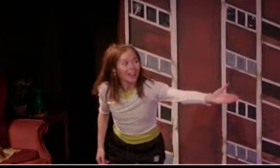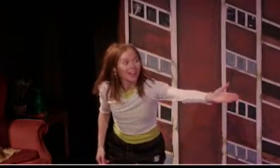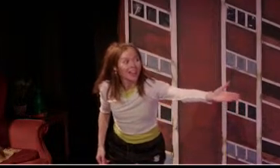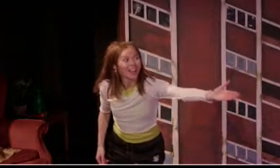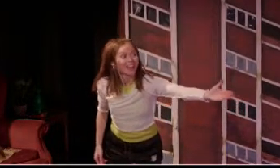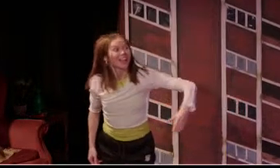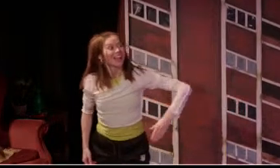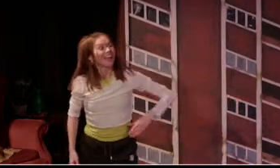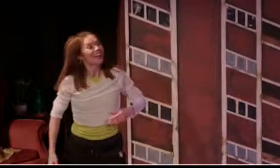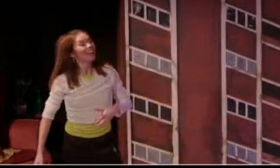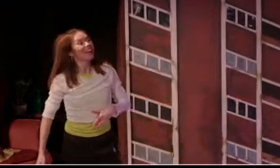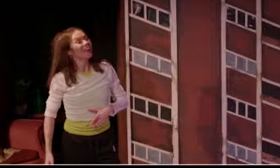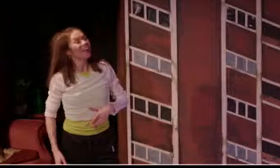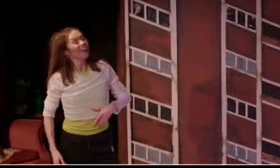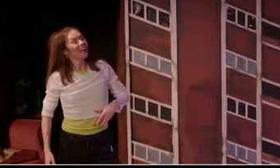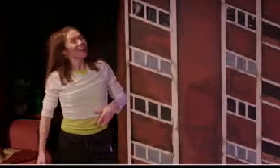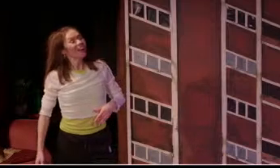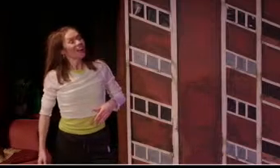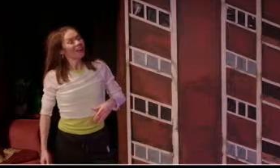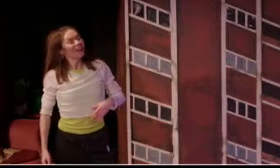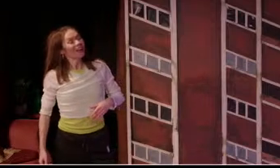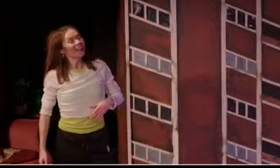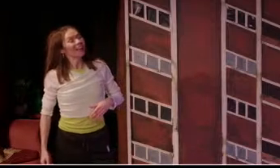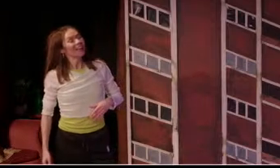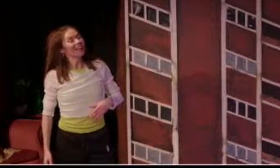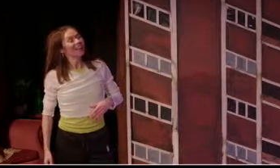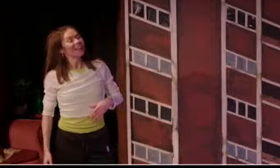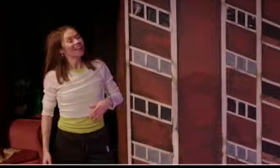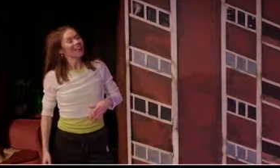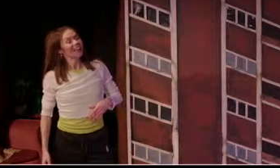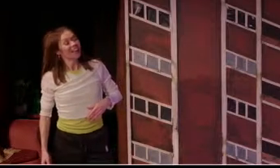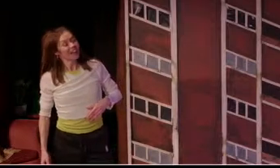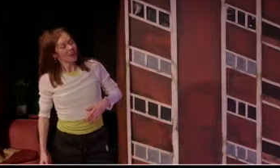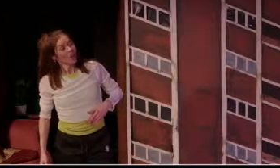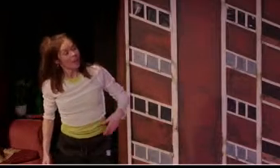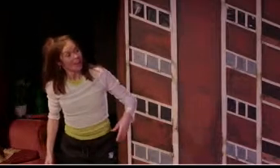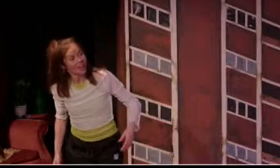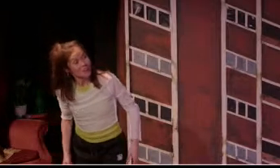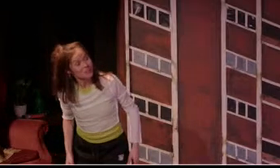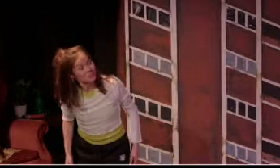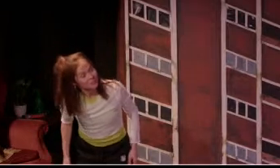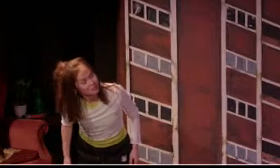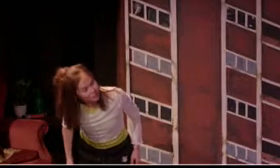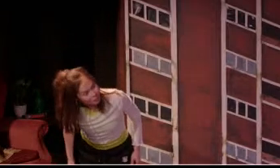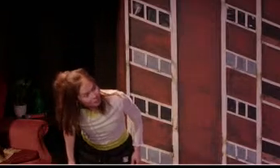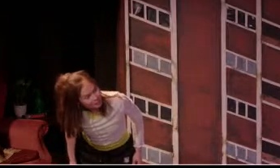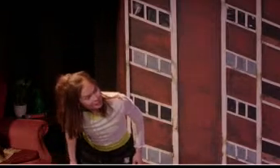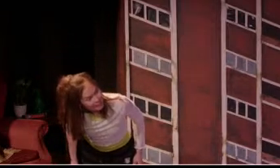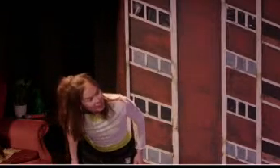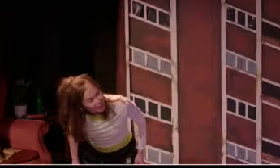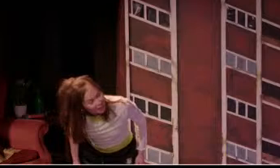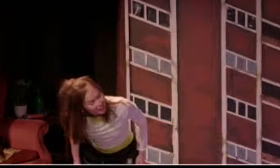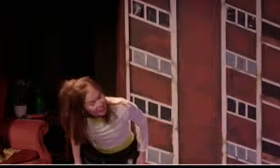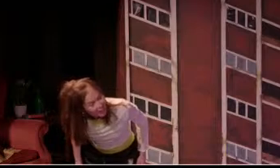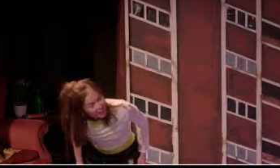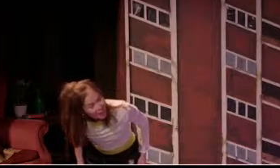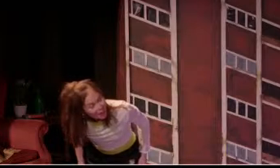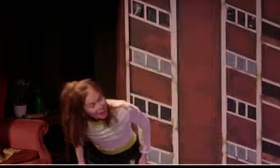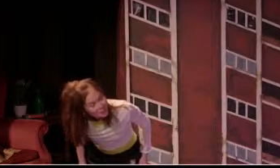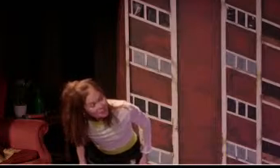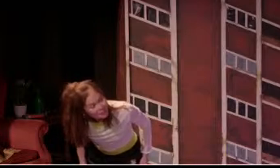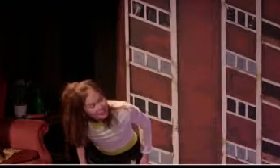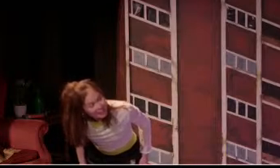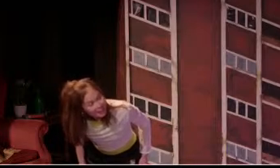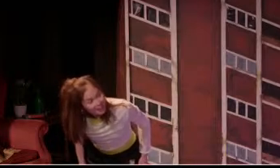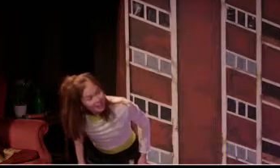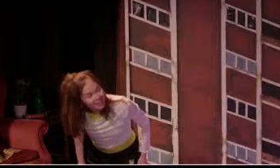you can be sure that it is true. I have this one. It goes, two maids